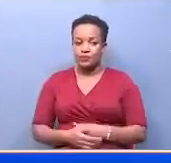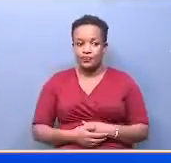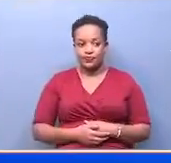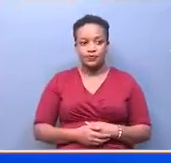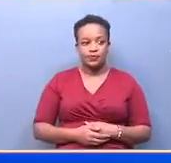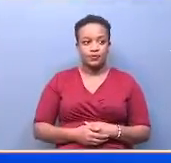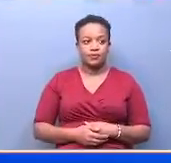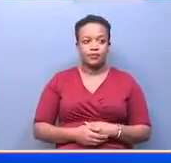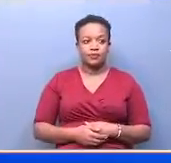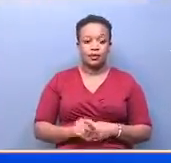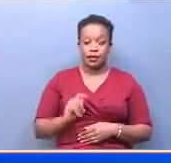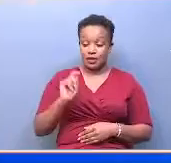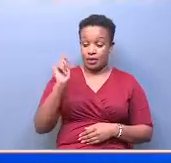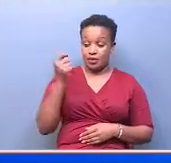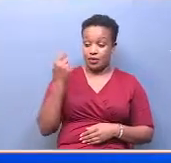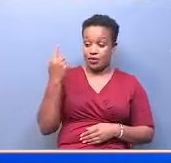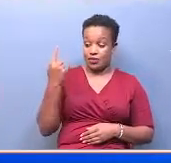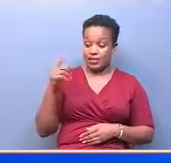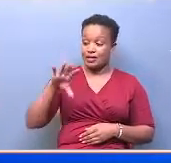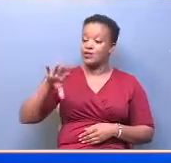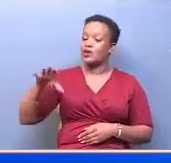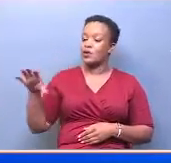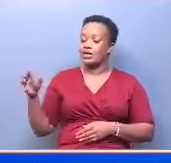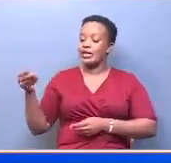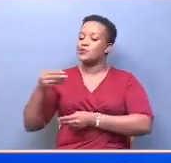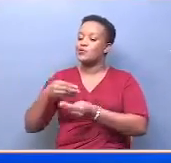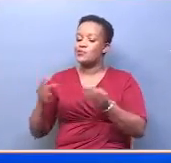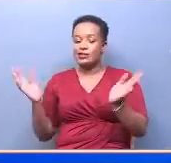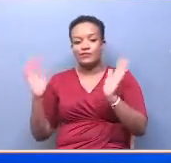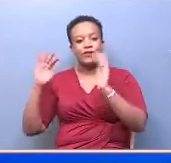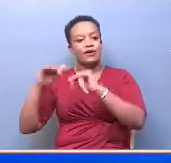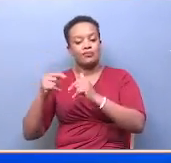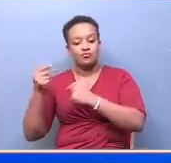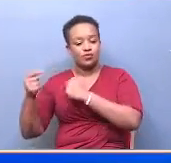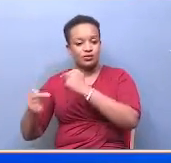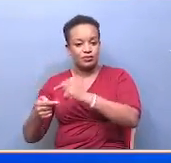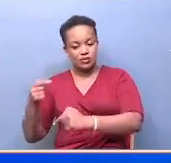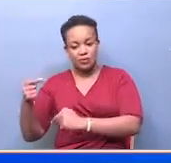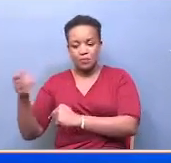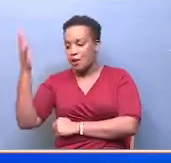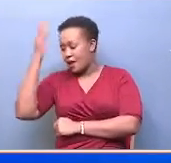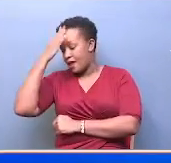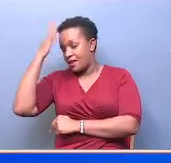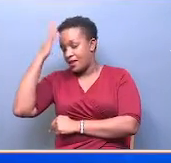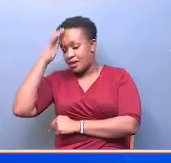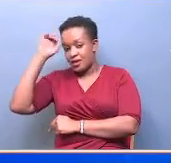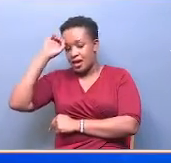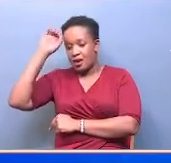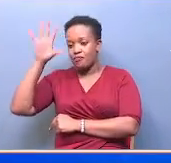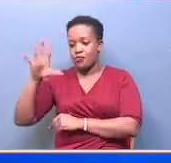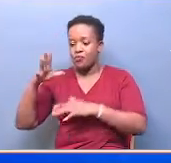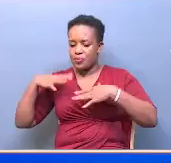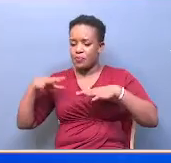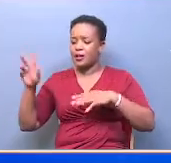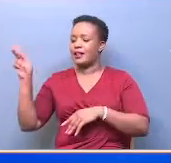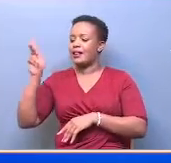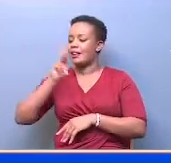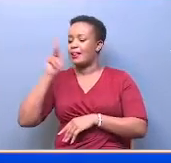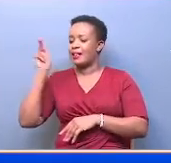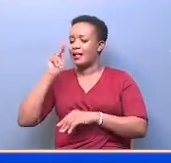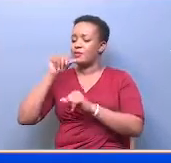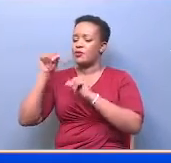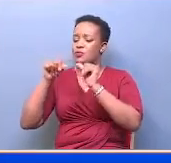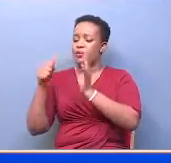The Kenya Kwanza County Economic Forum continued Monday, Kiambu County residents tabling their grievances to Deputy President William